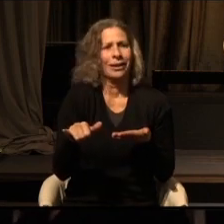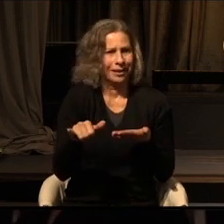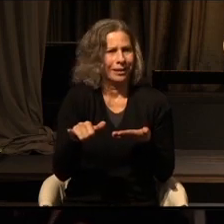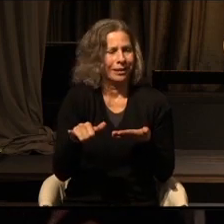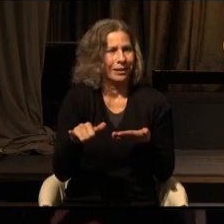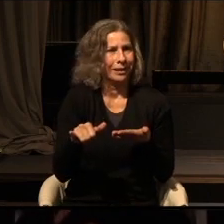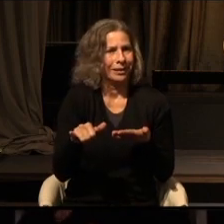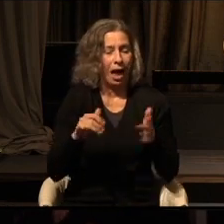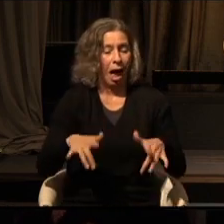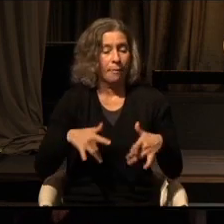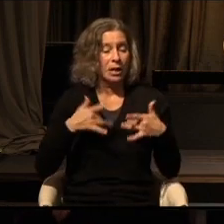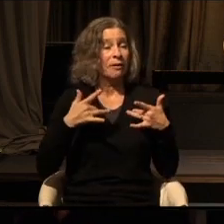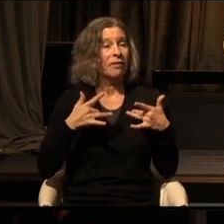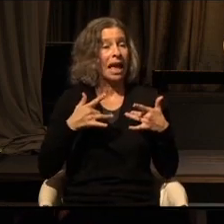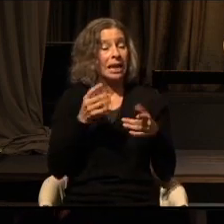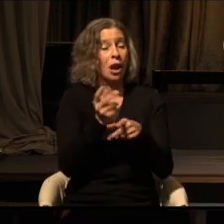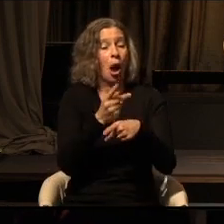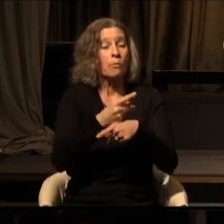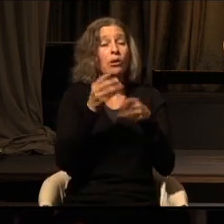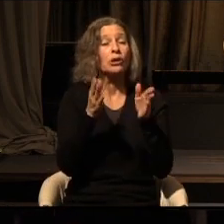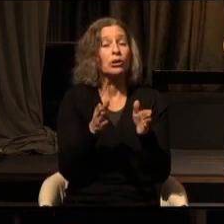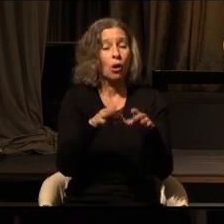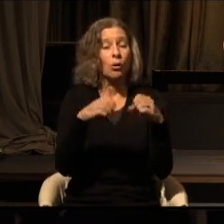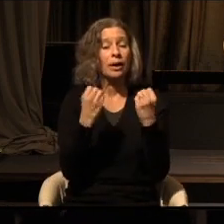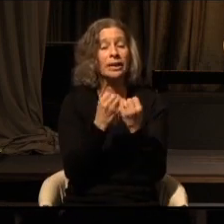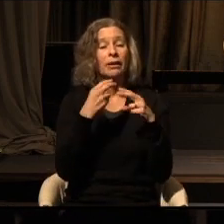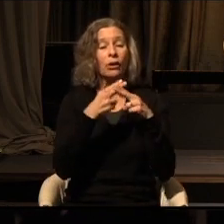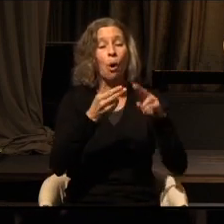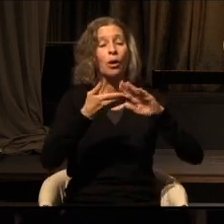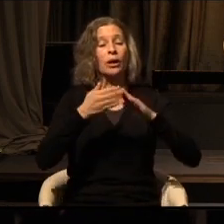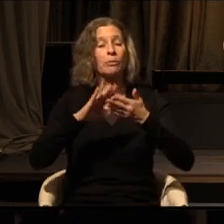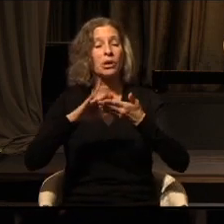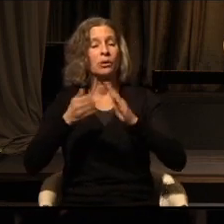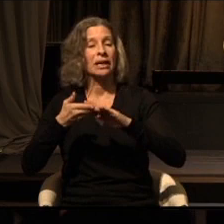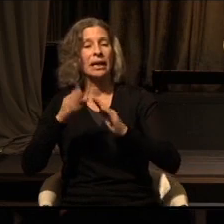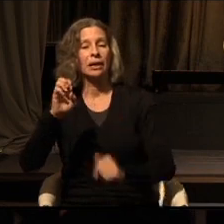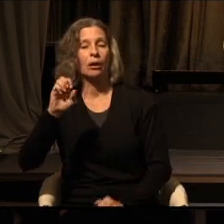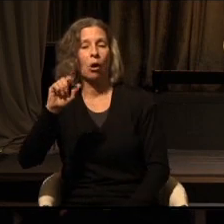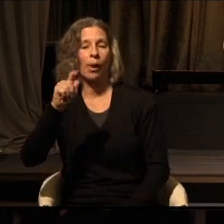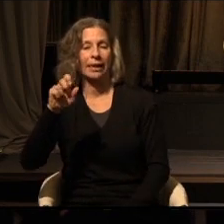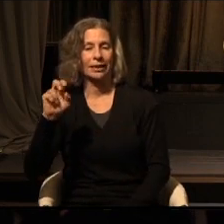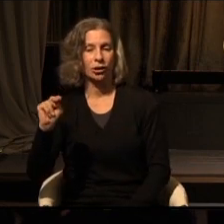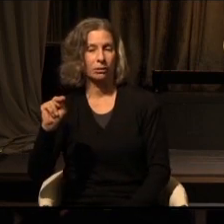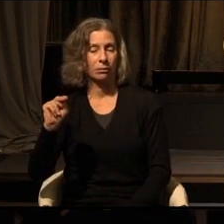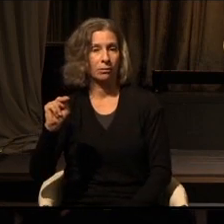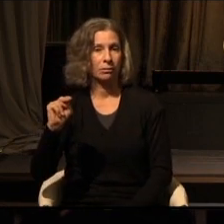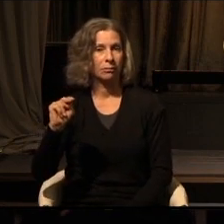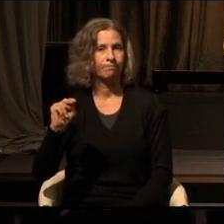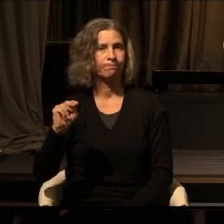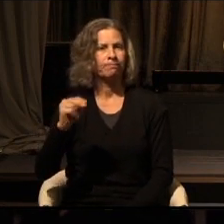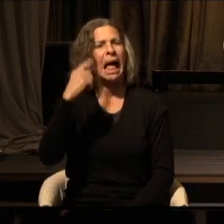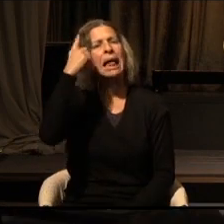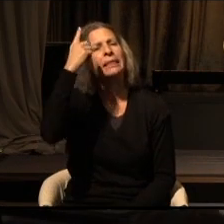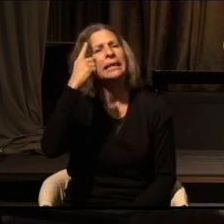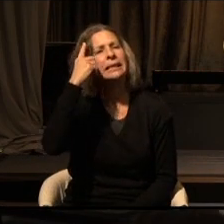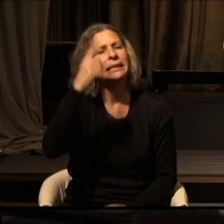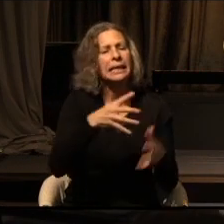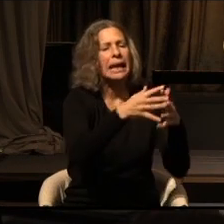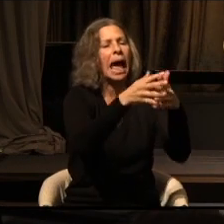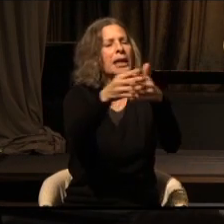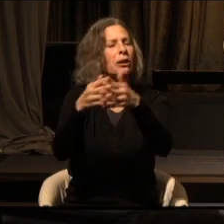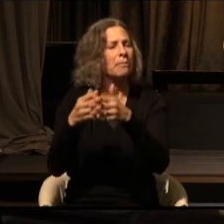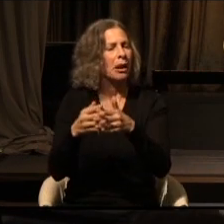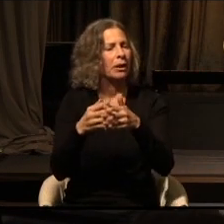I'm event producer at an organization called Community Coalition. So let's consider an American performing